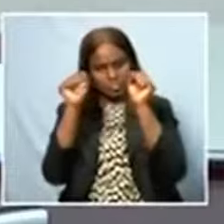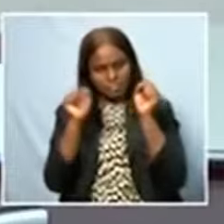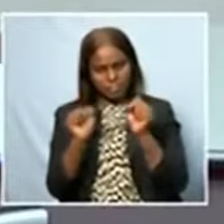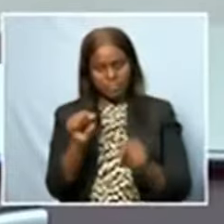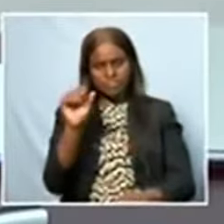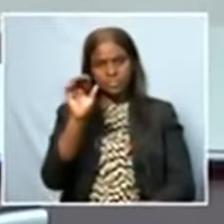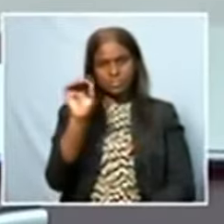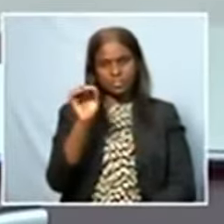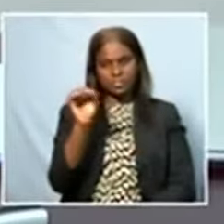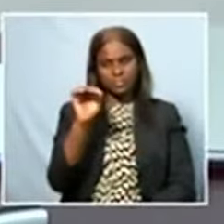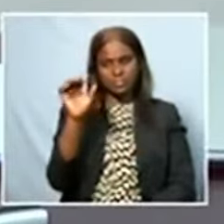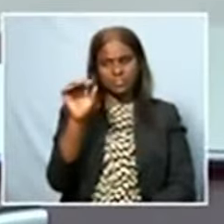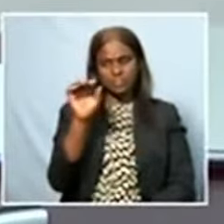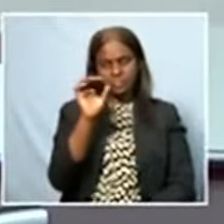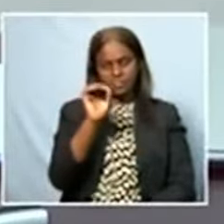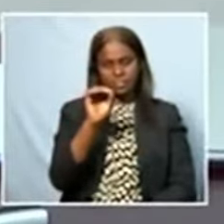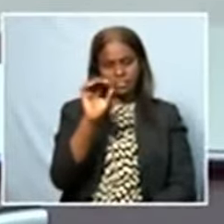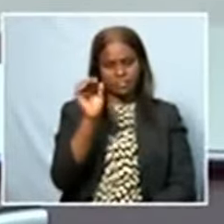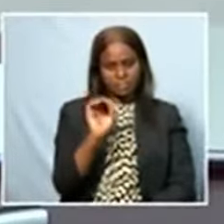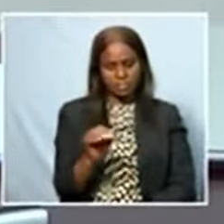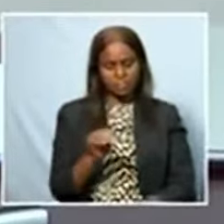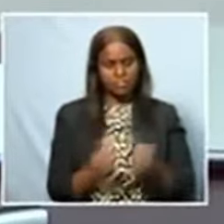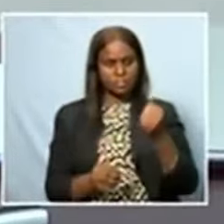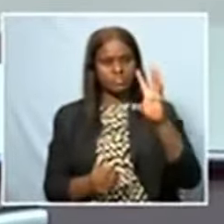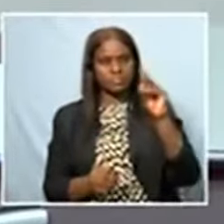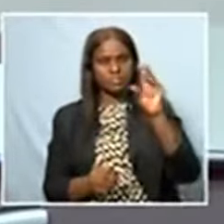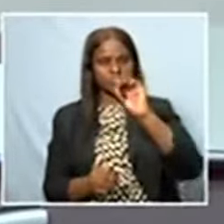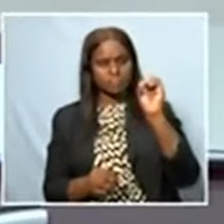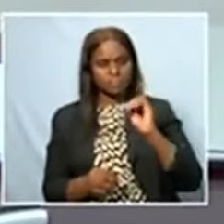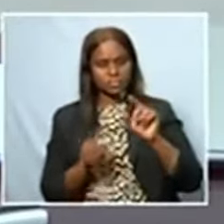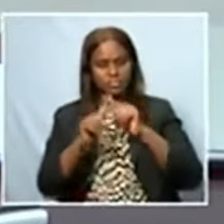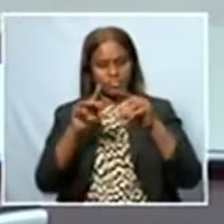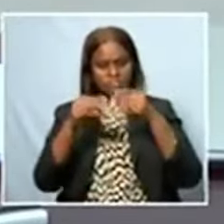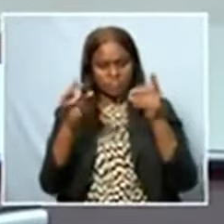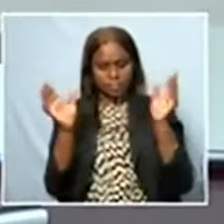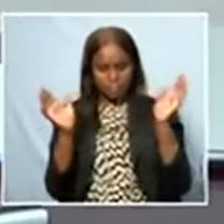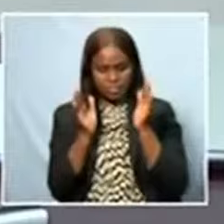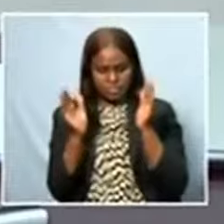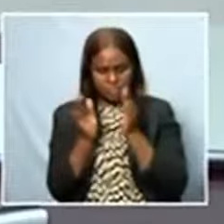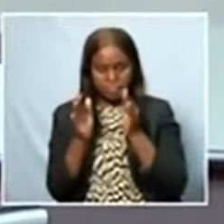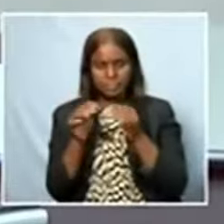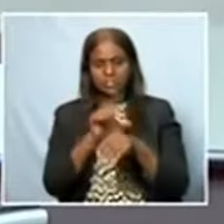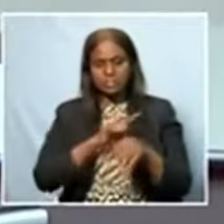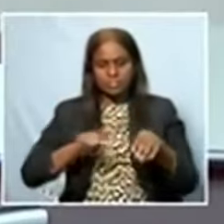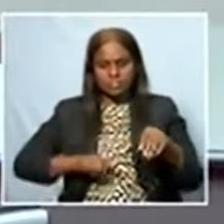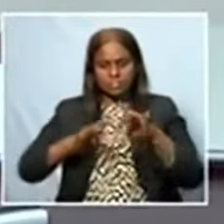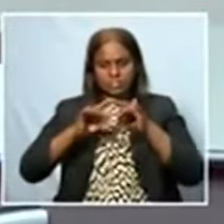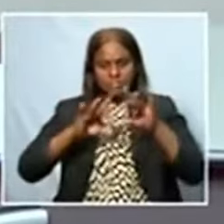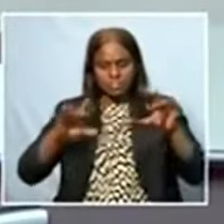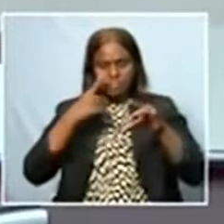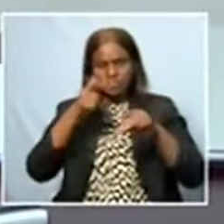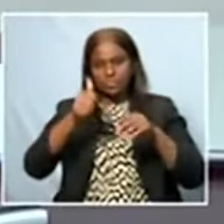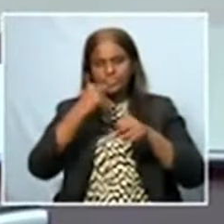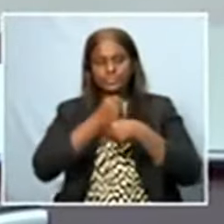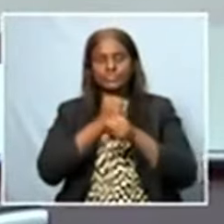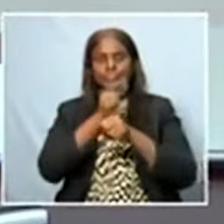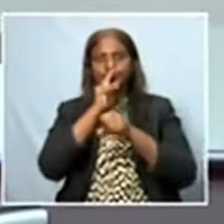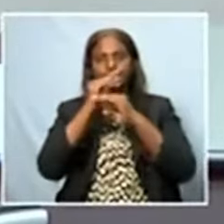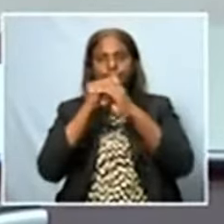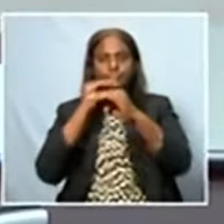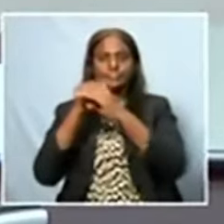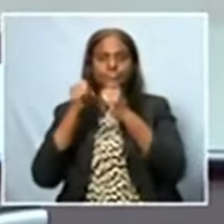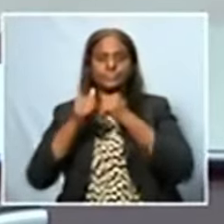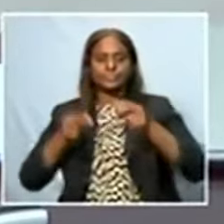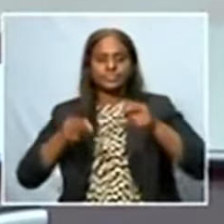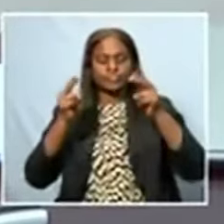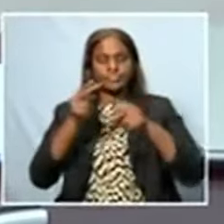0%, 4%, and 16% to provide relief to small-scale landlords while ensuring equity among higher